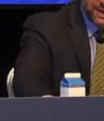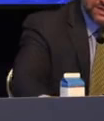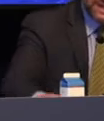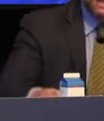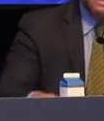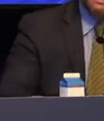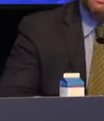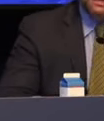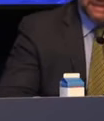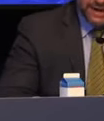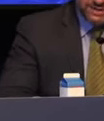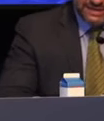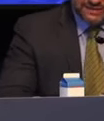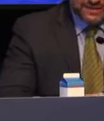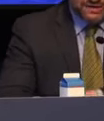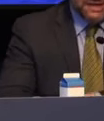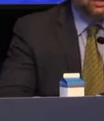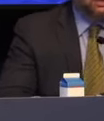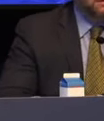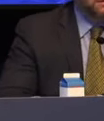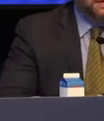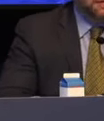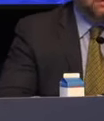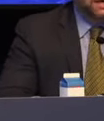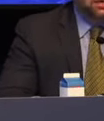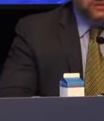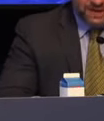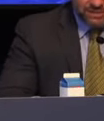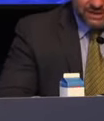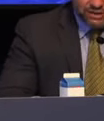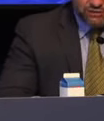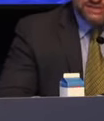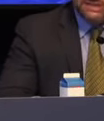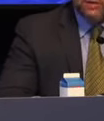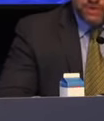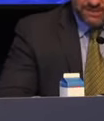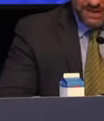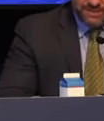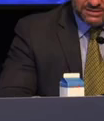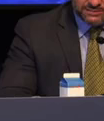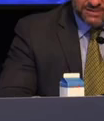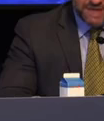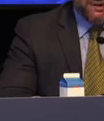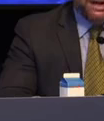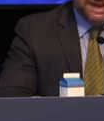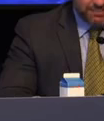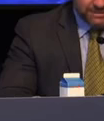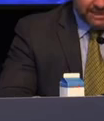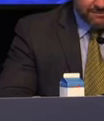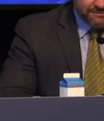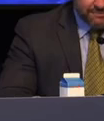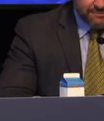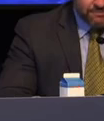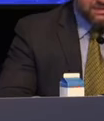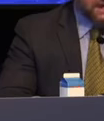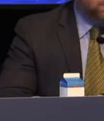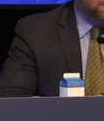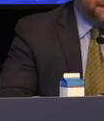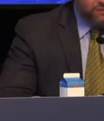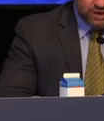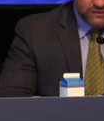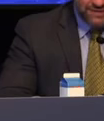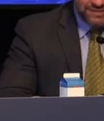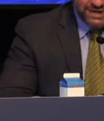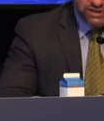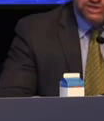in 2019, our state led the nation in percentage of applicants who received UI payments at around 80%. Even